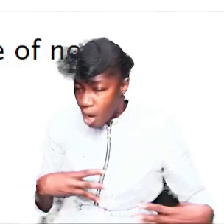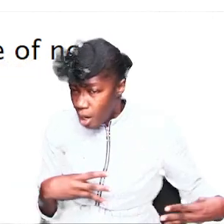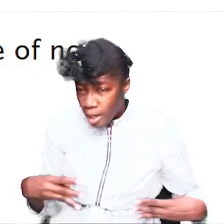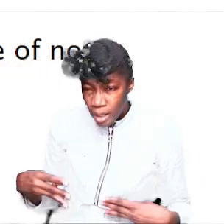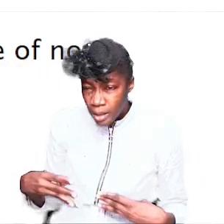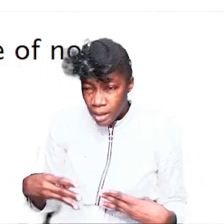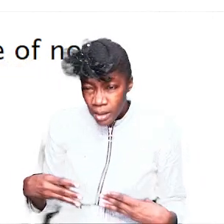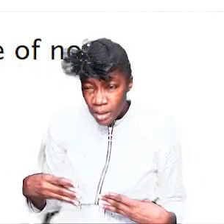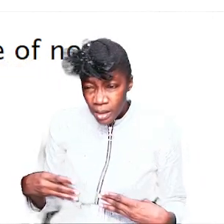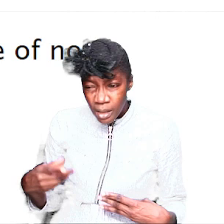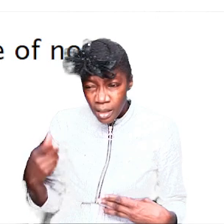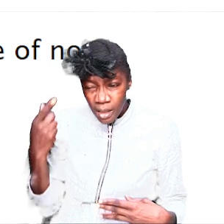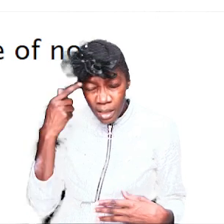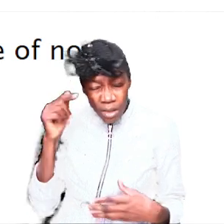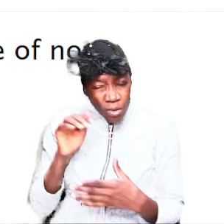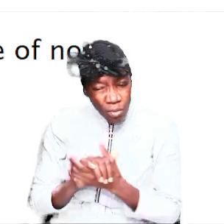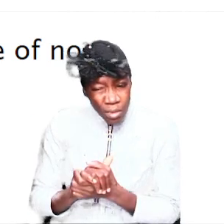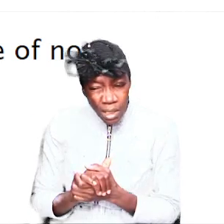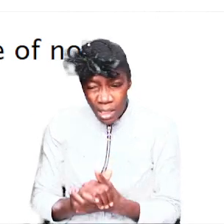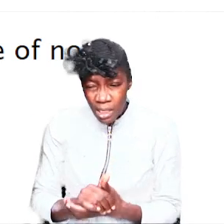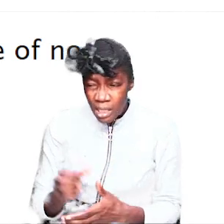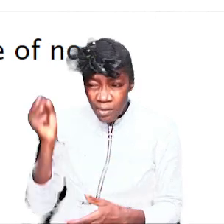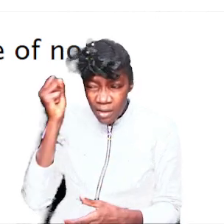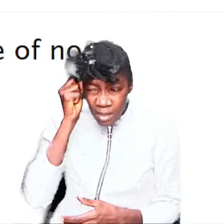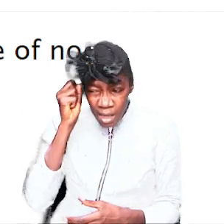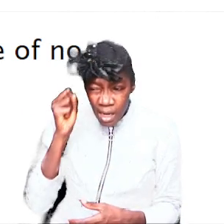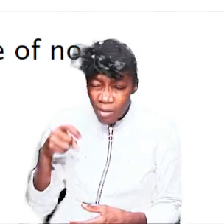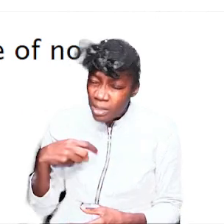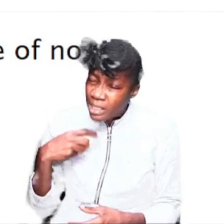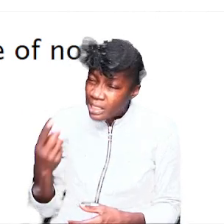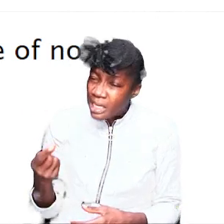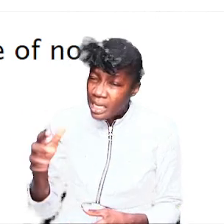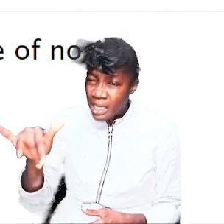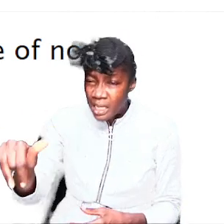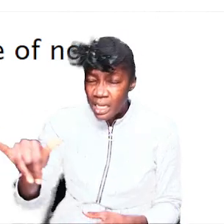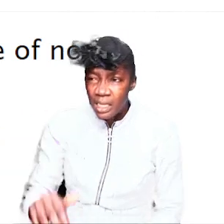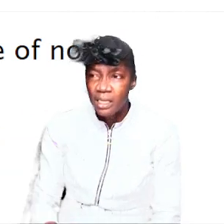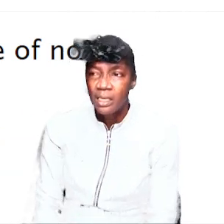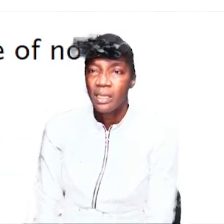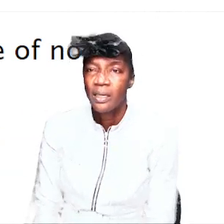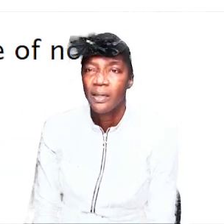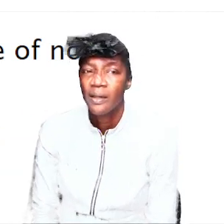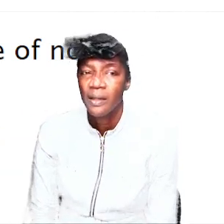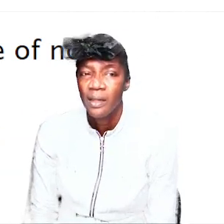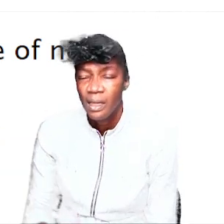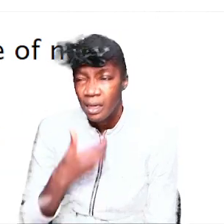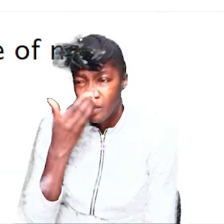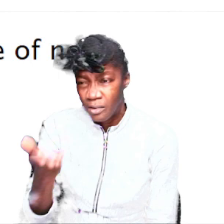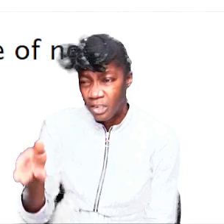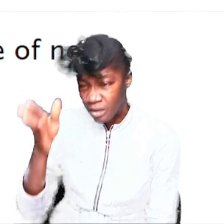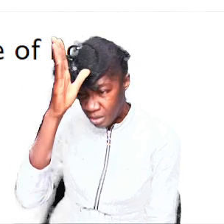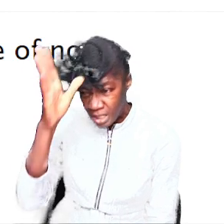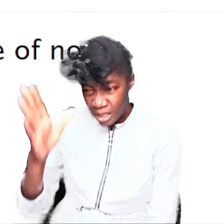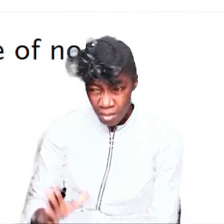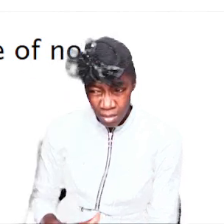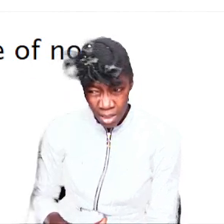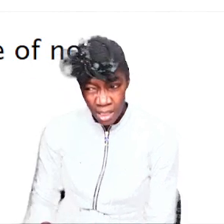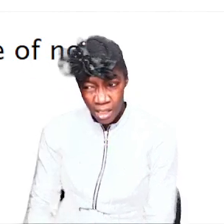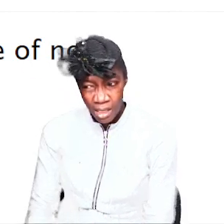I don't believe that Saul would have gave out a decree like this. Cursed be the man who eats food